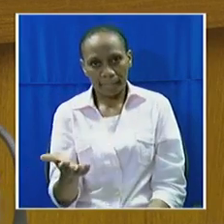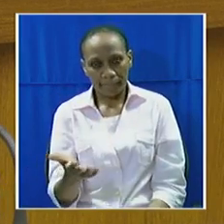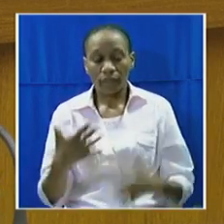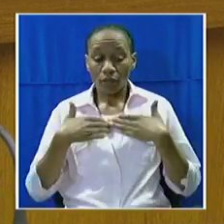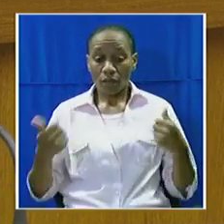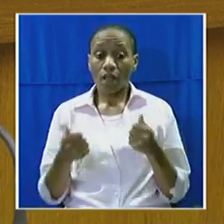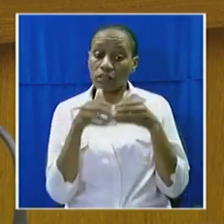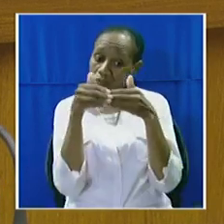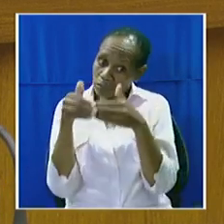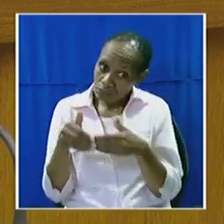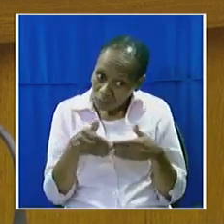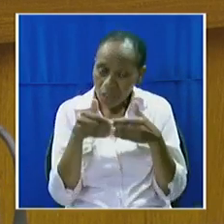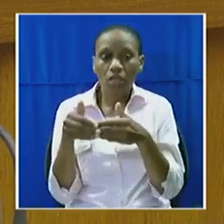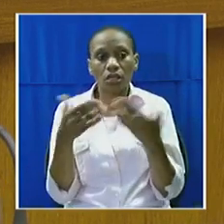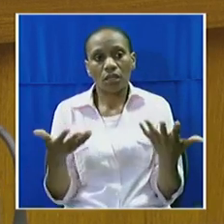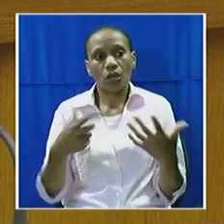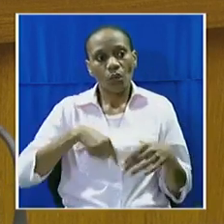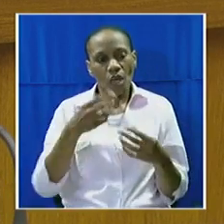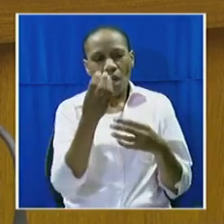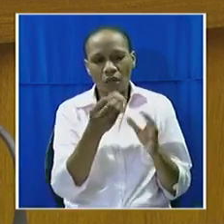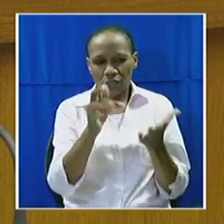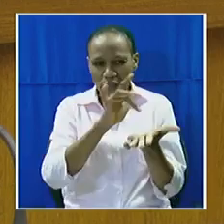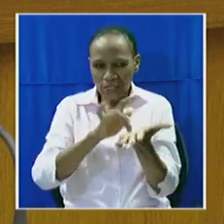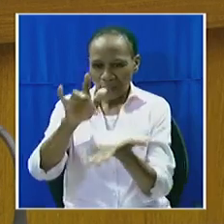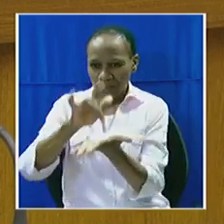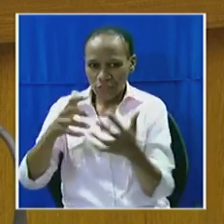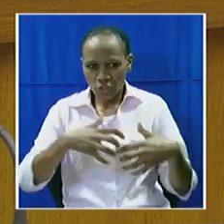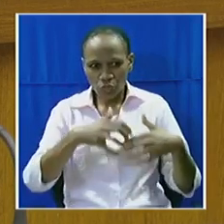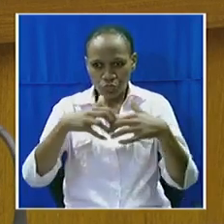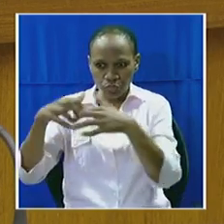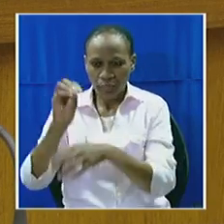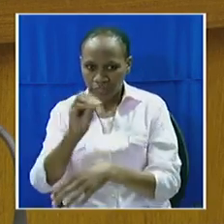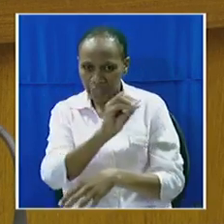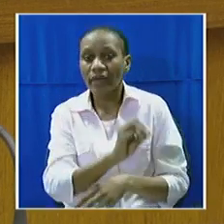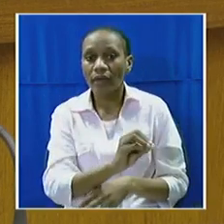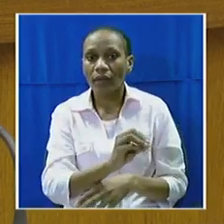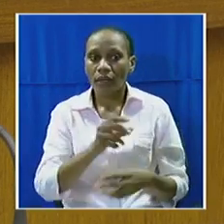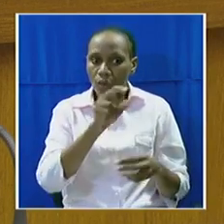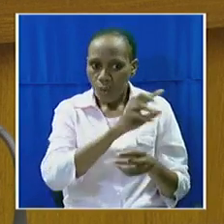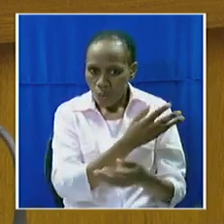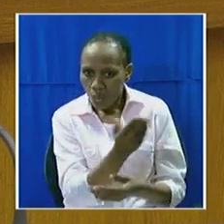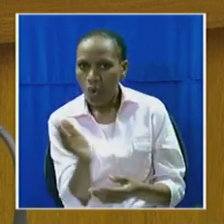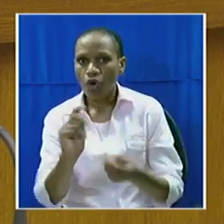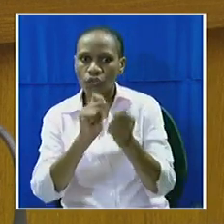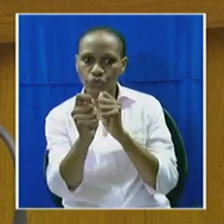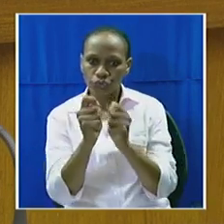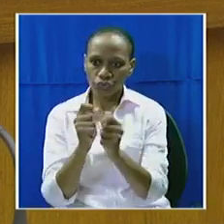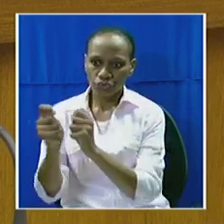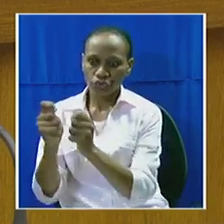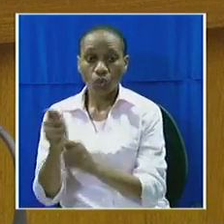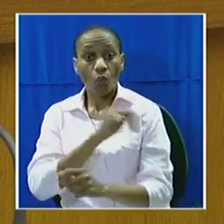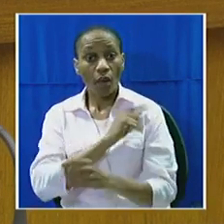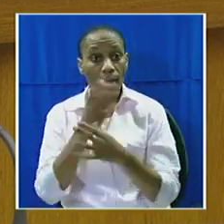healthcare facilities which have been identified as centers of treatment for this epidemic should be revised as the risk has now